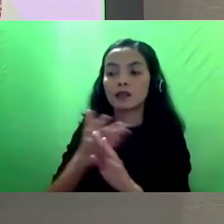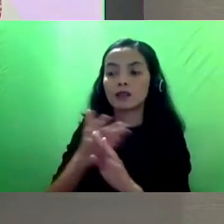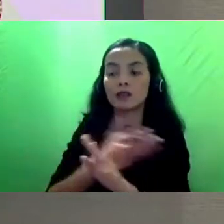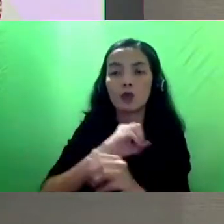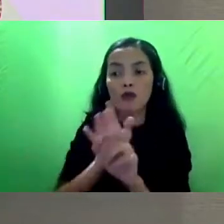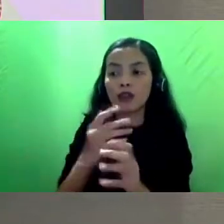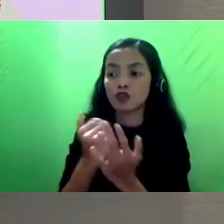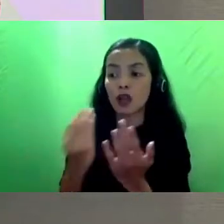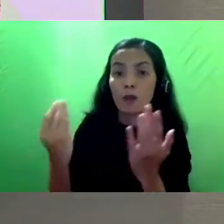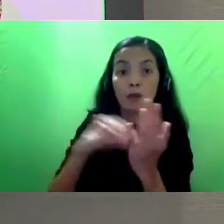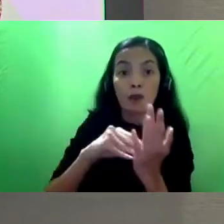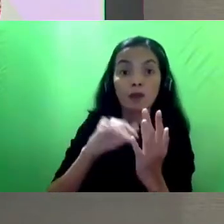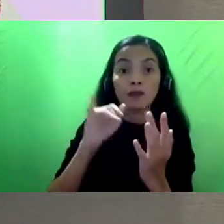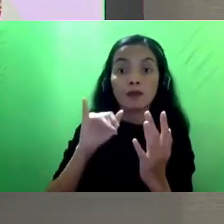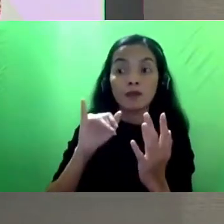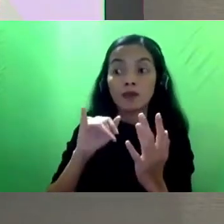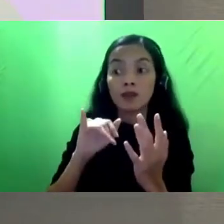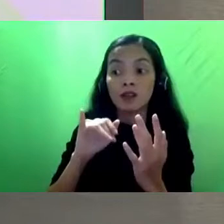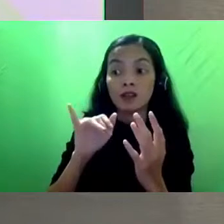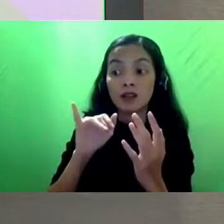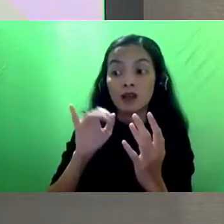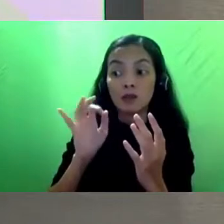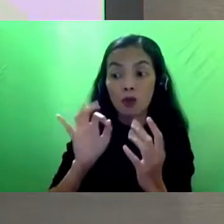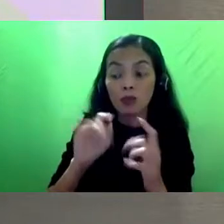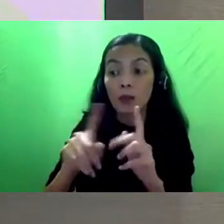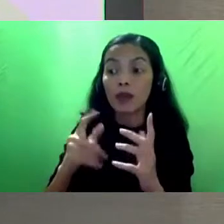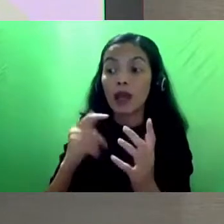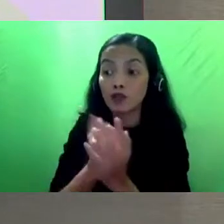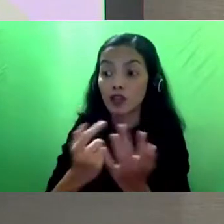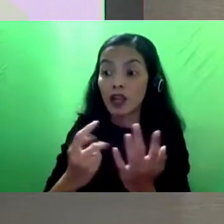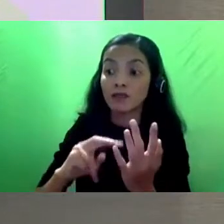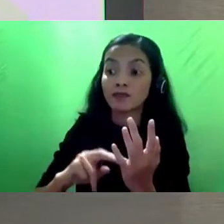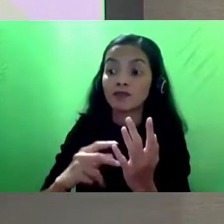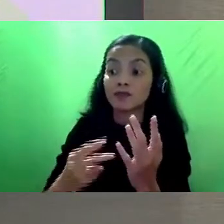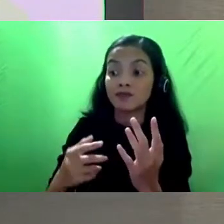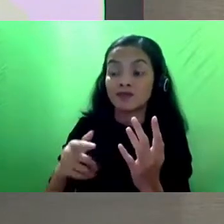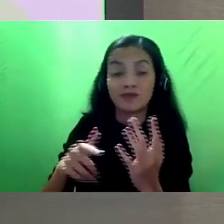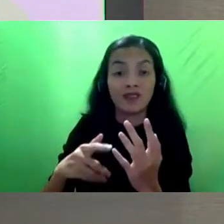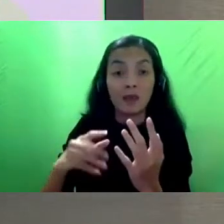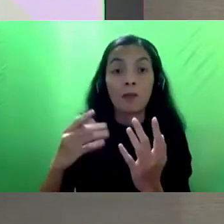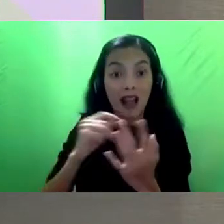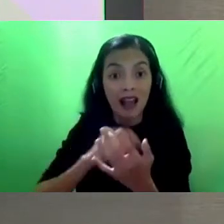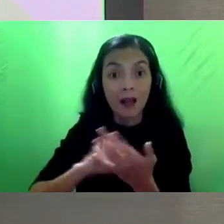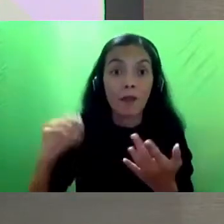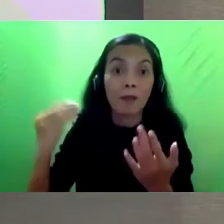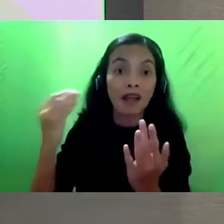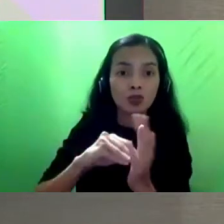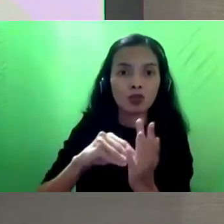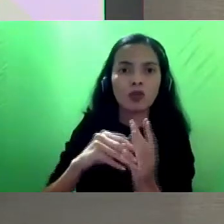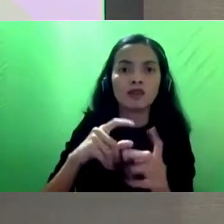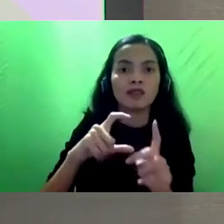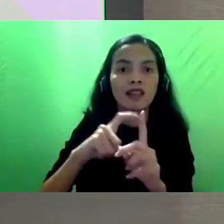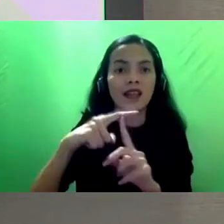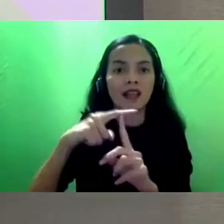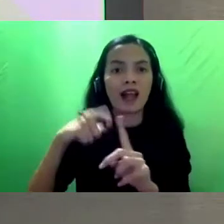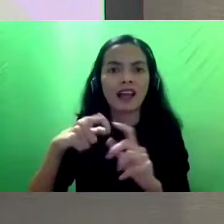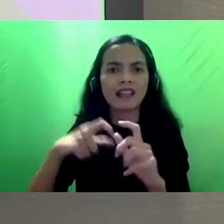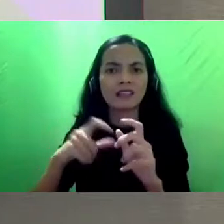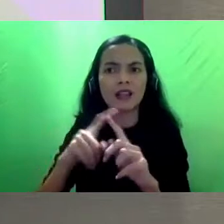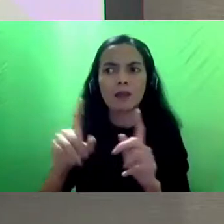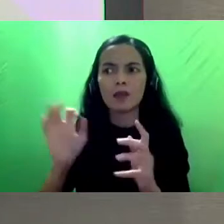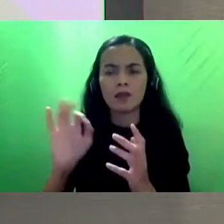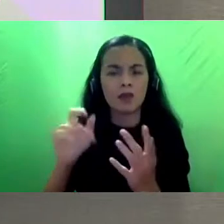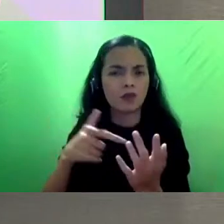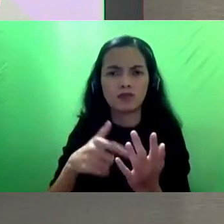accuracy is another challenge in the DTKS. Another challenge is on